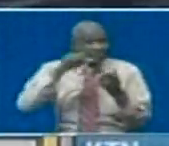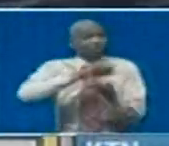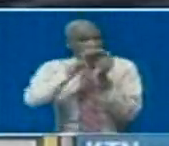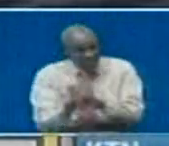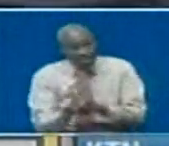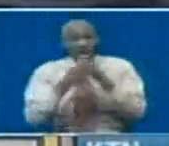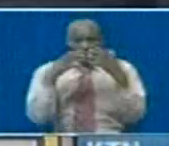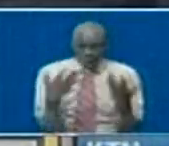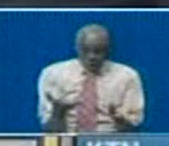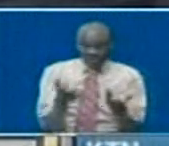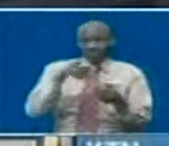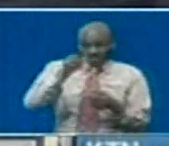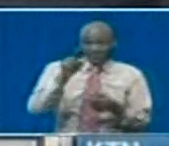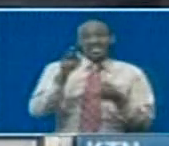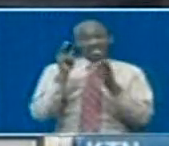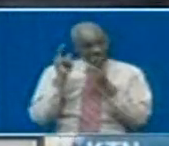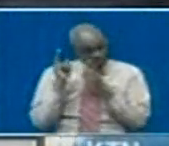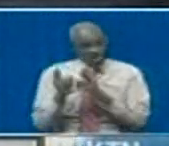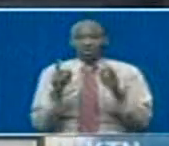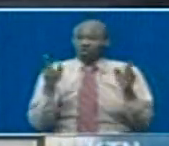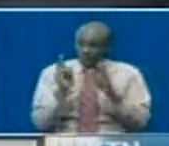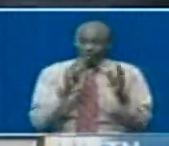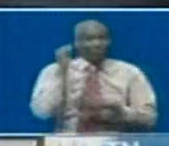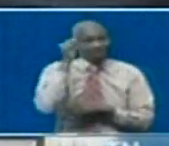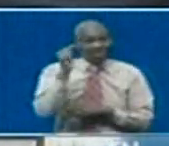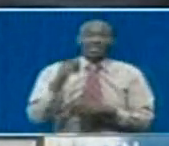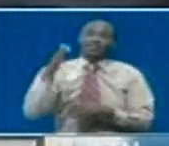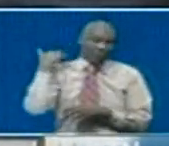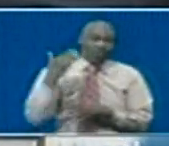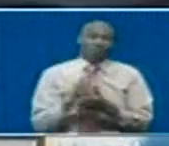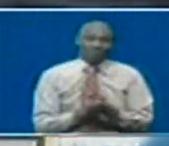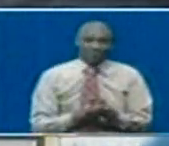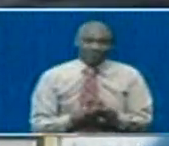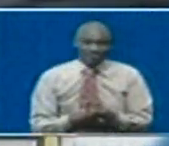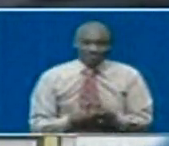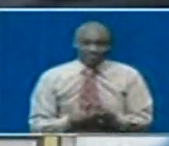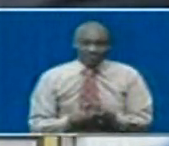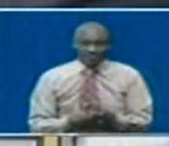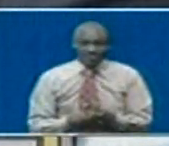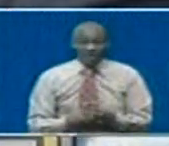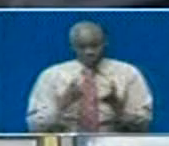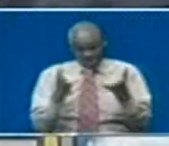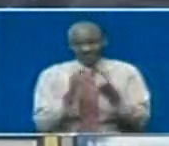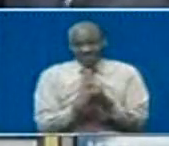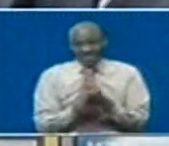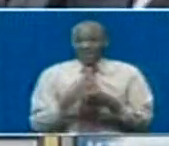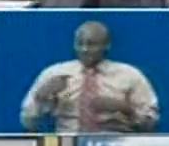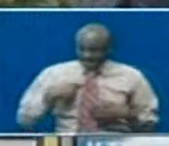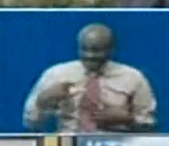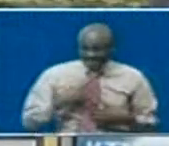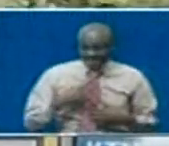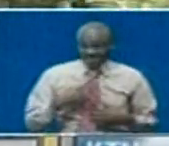or will he be this abrasive politician that has been associated with you? Well, I do not